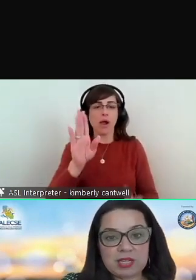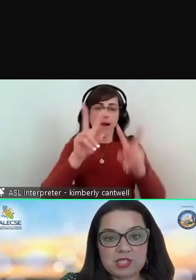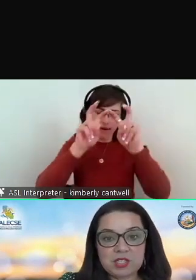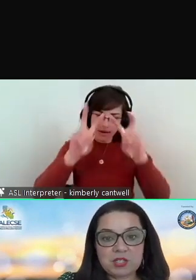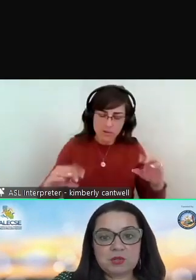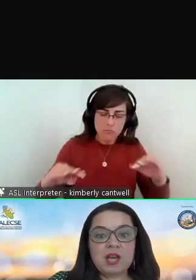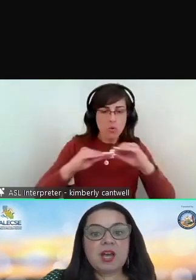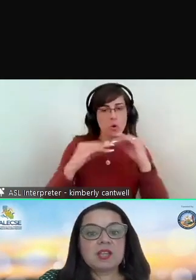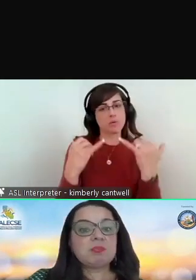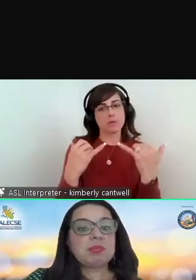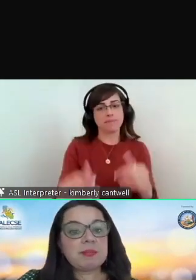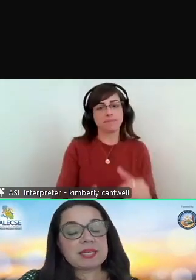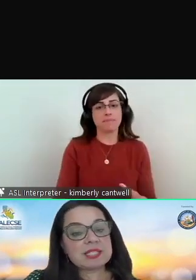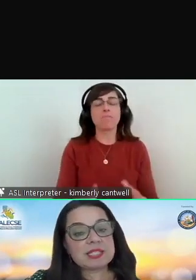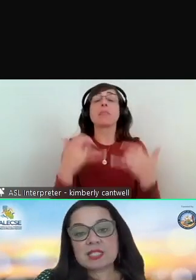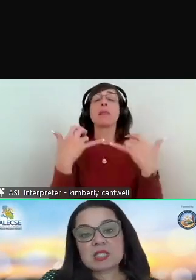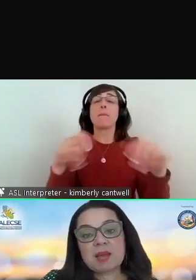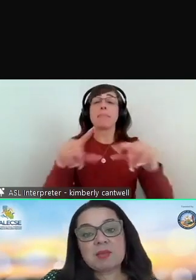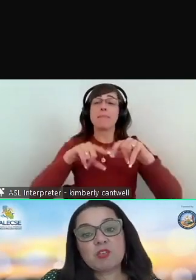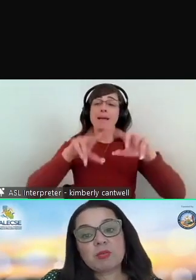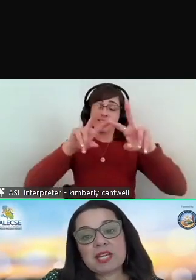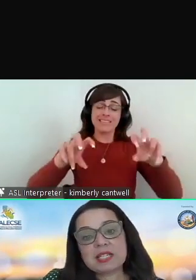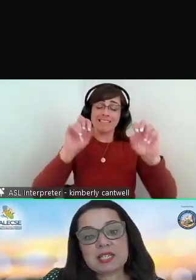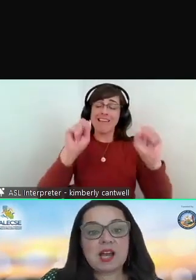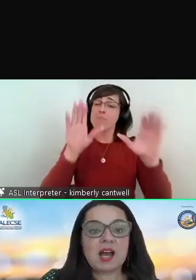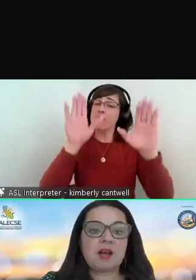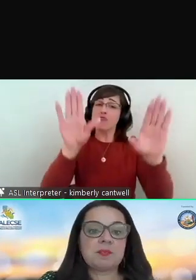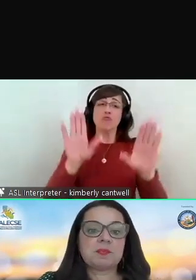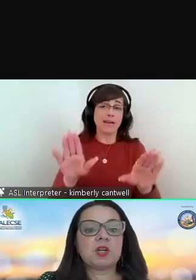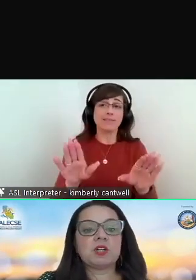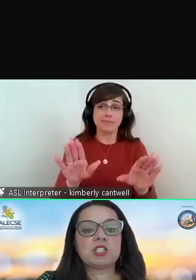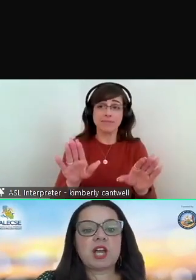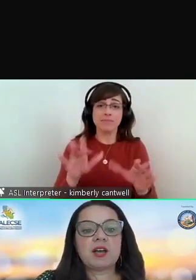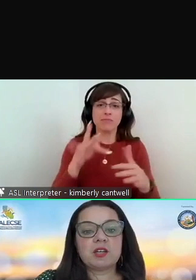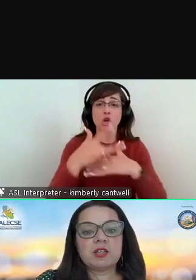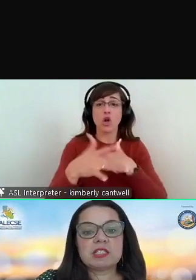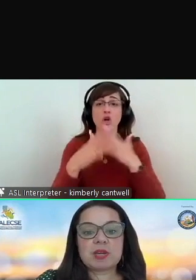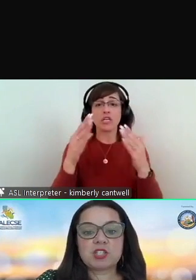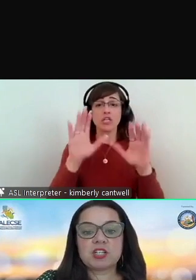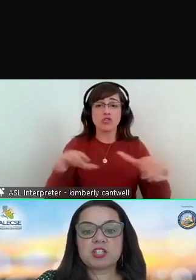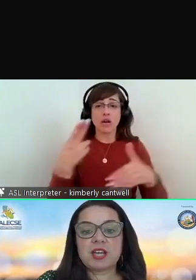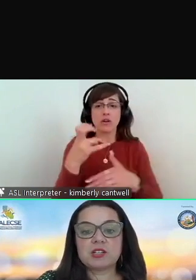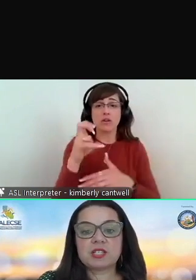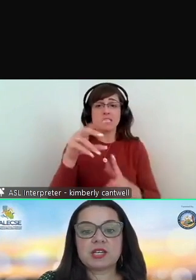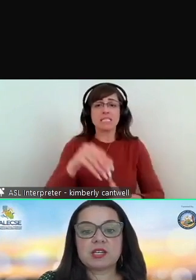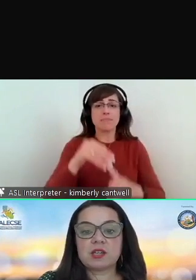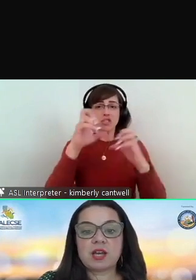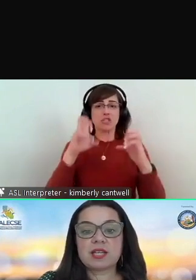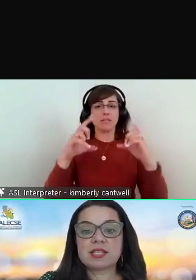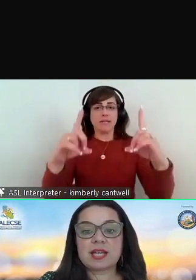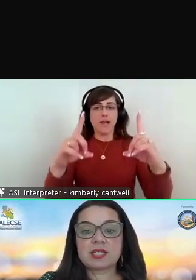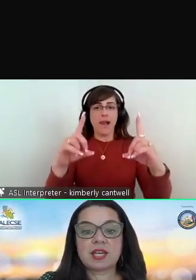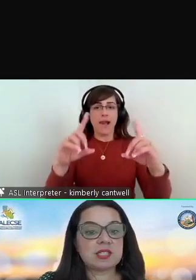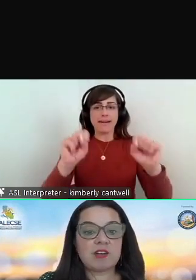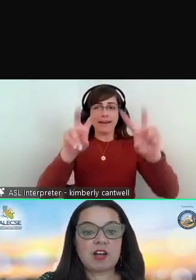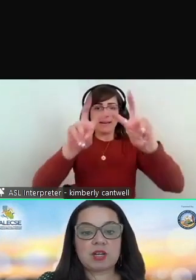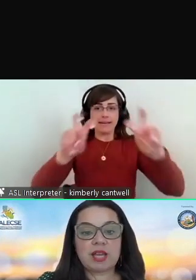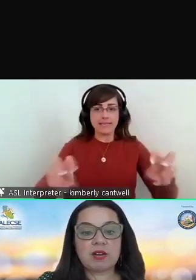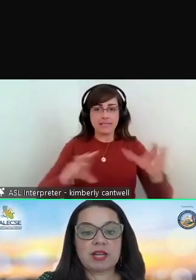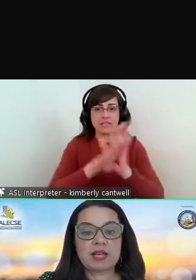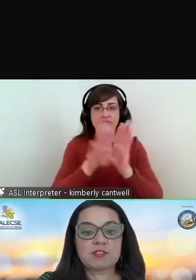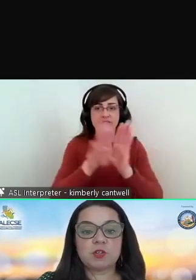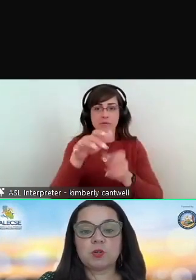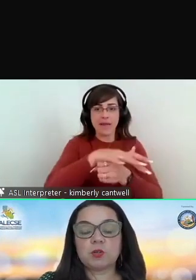more into. Play-based assessments can be great. Early childhood special educators can assess in